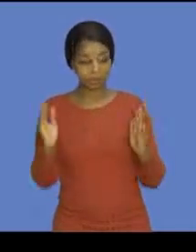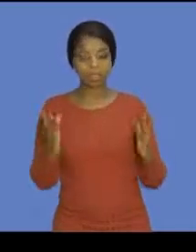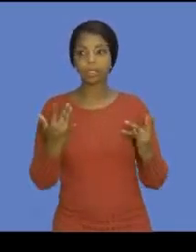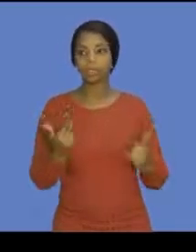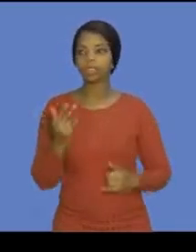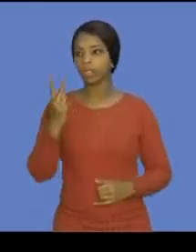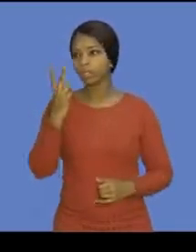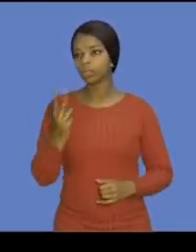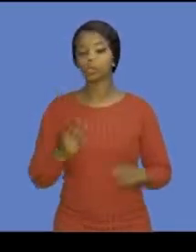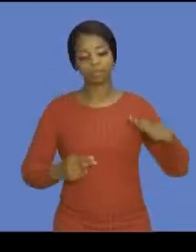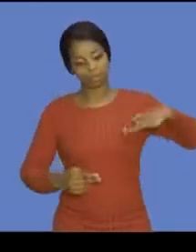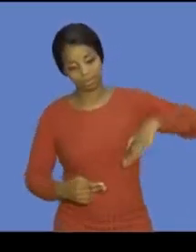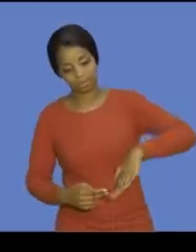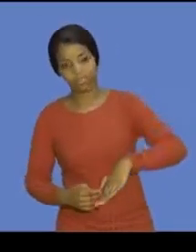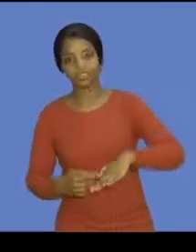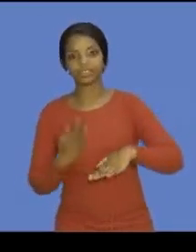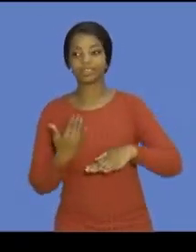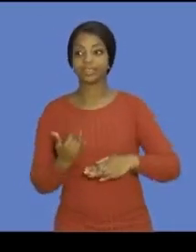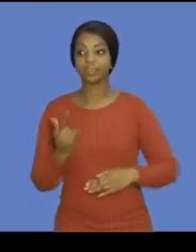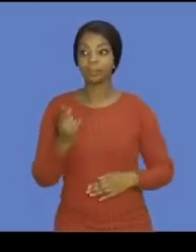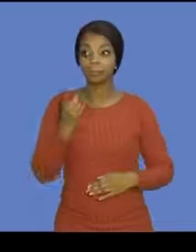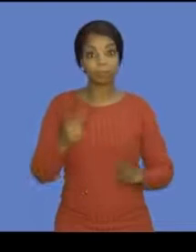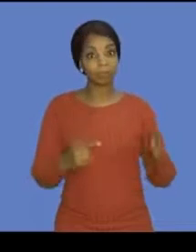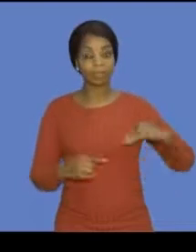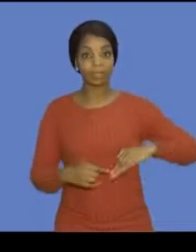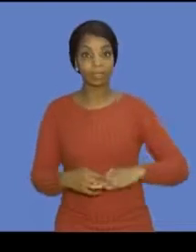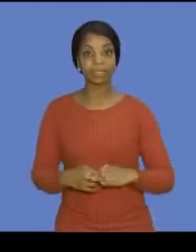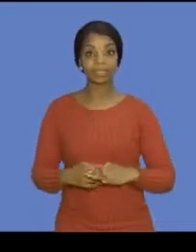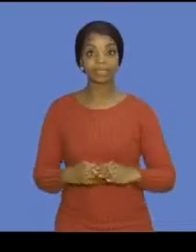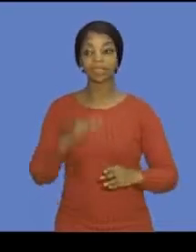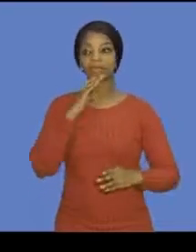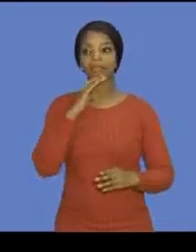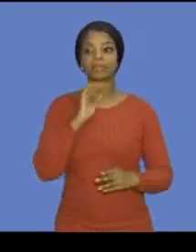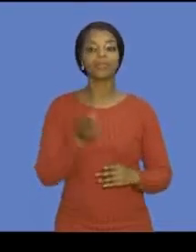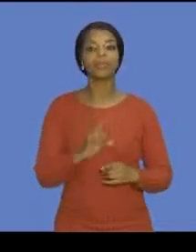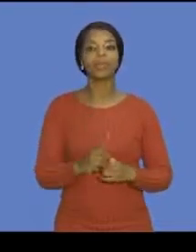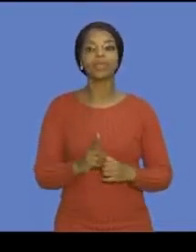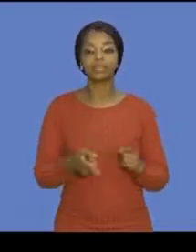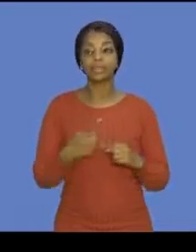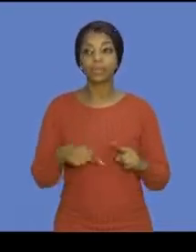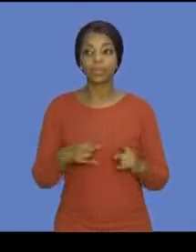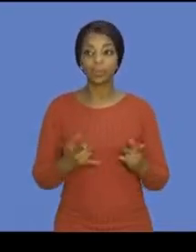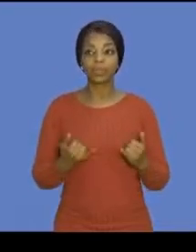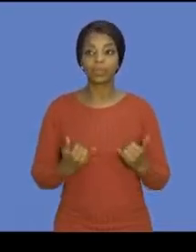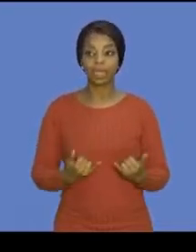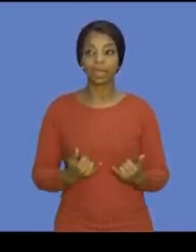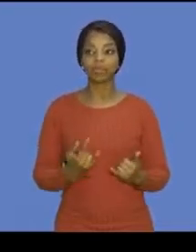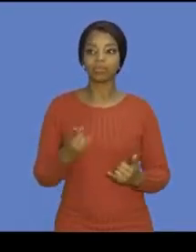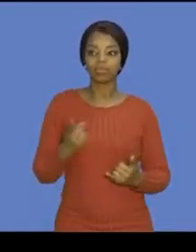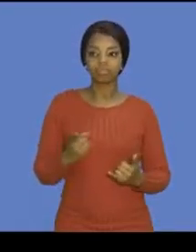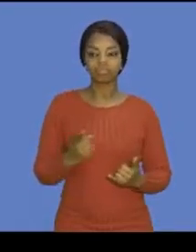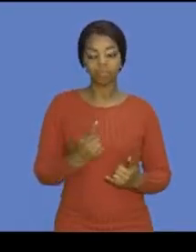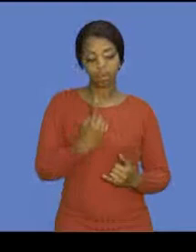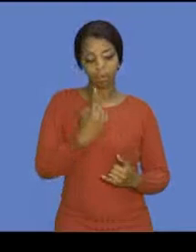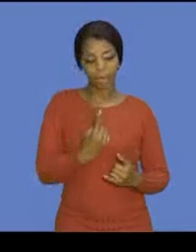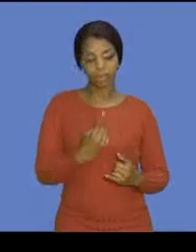a decrease. And if it's a decrease, you can see that it means that we are now buying the cost